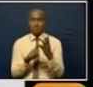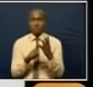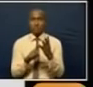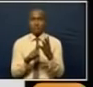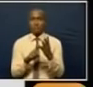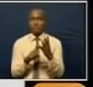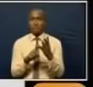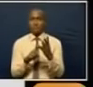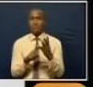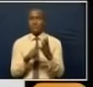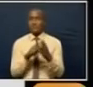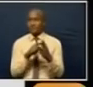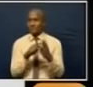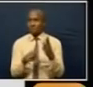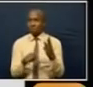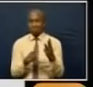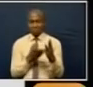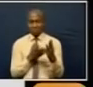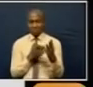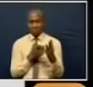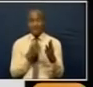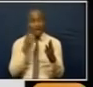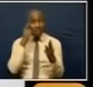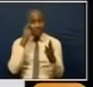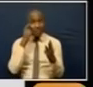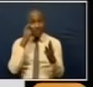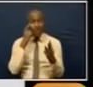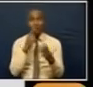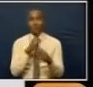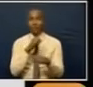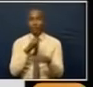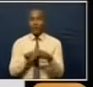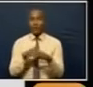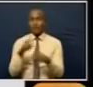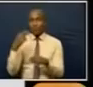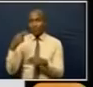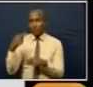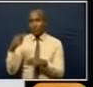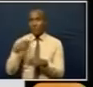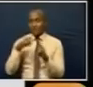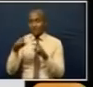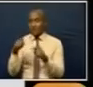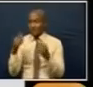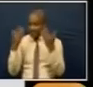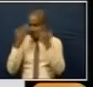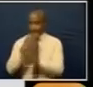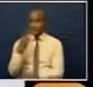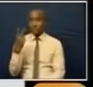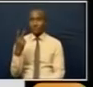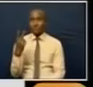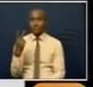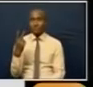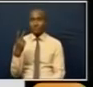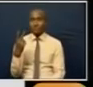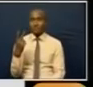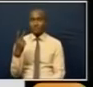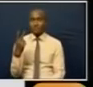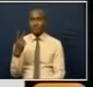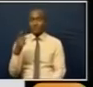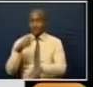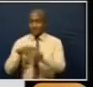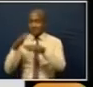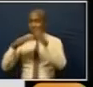It is superfluous. I remember when the building went down in Huruma, and I was there for two nights. You know, a lot of the time